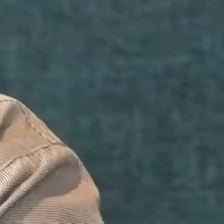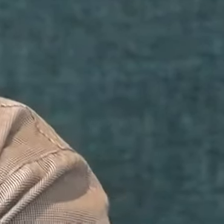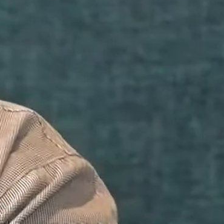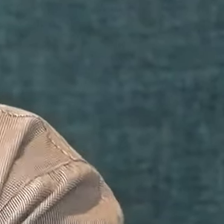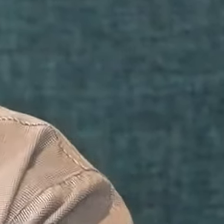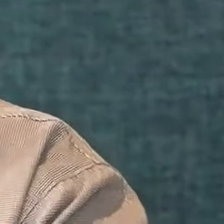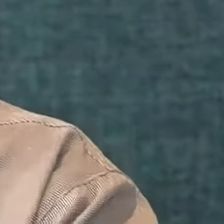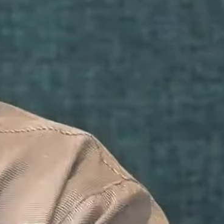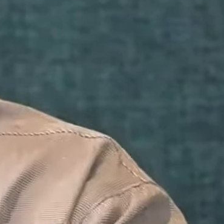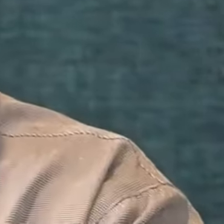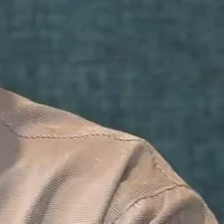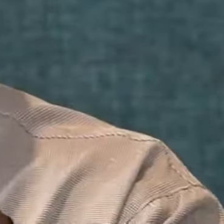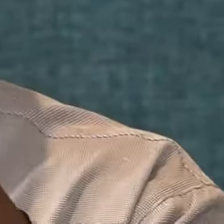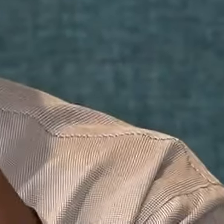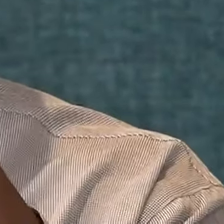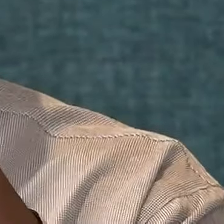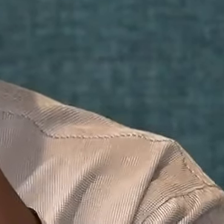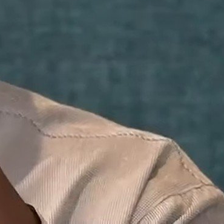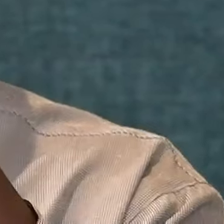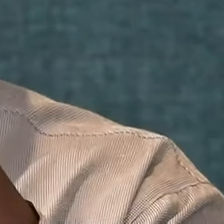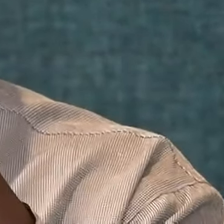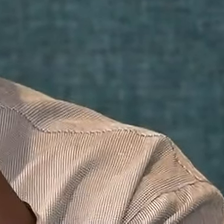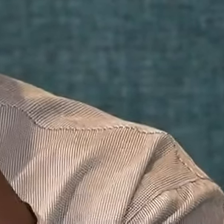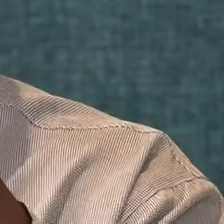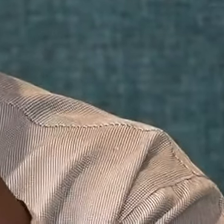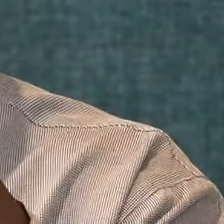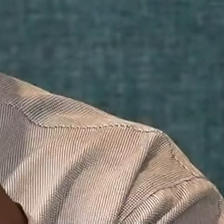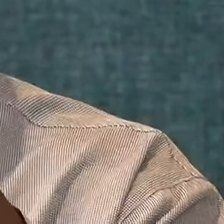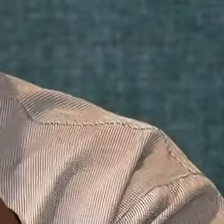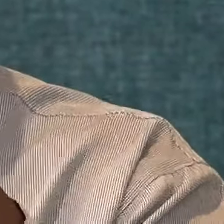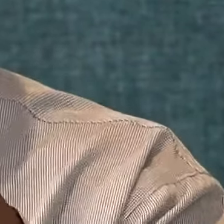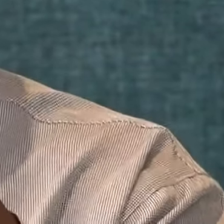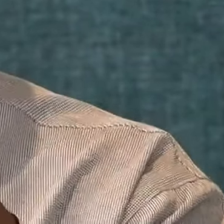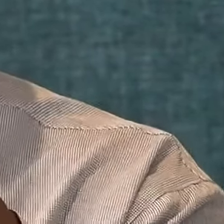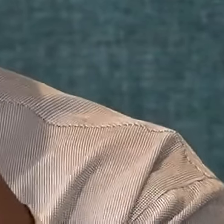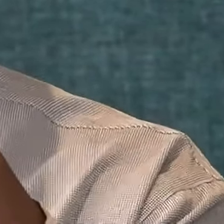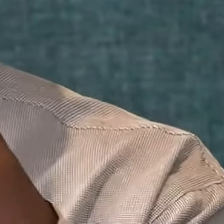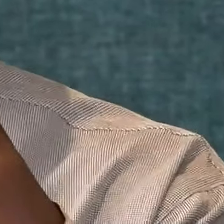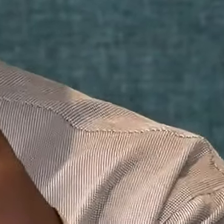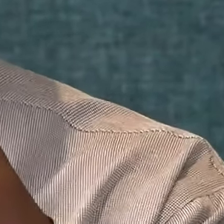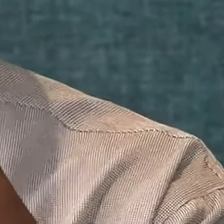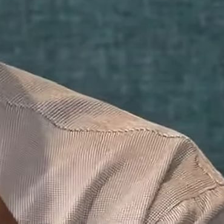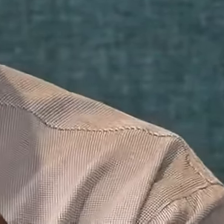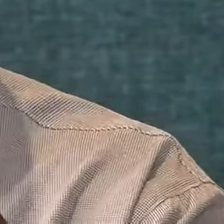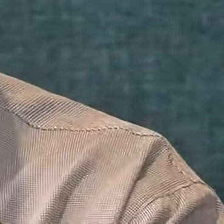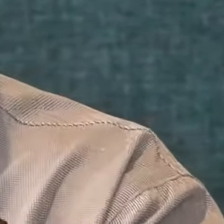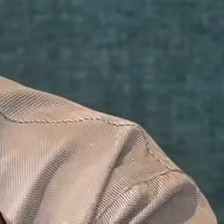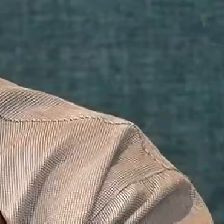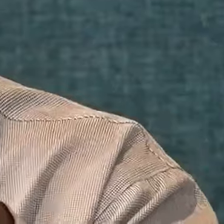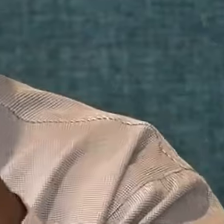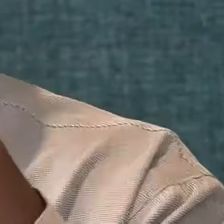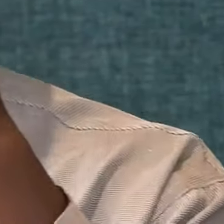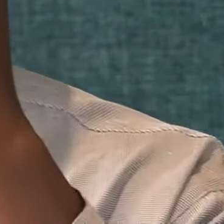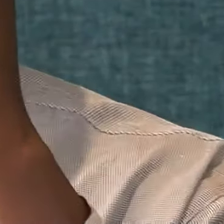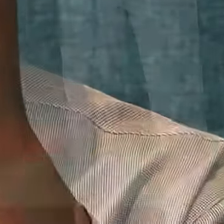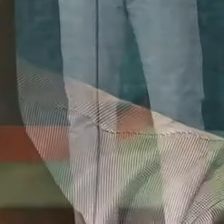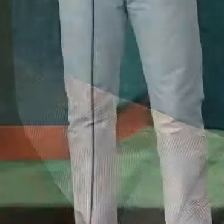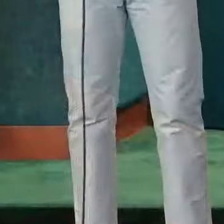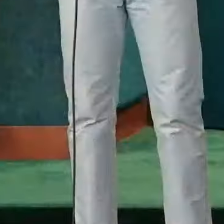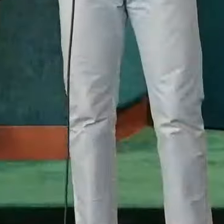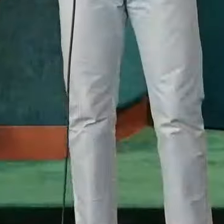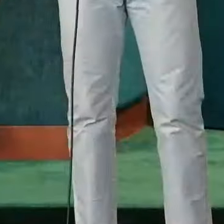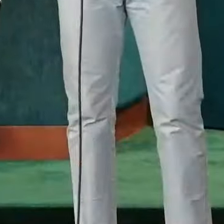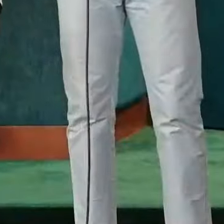Sometimes mid scenes of deepest gloom, sometimes where